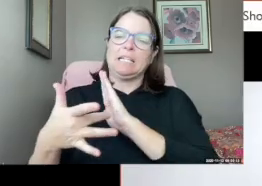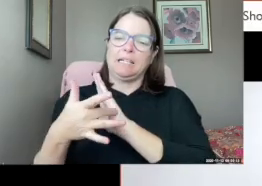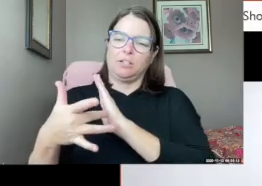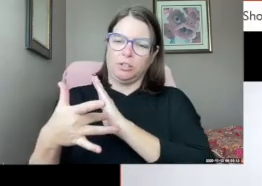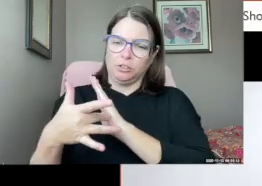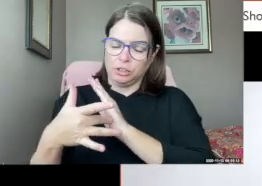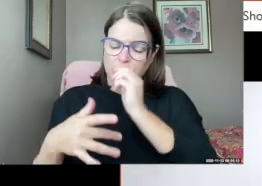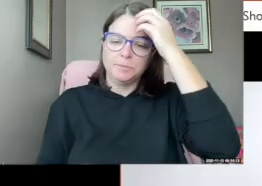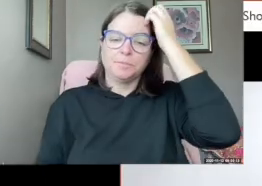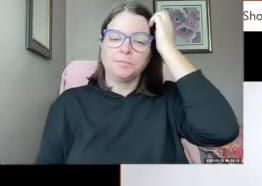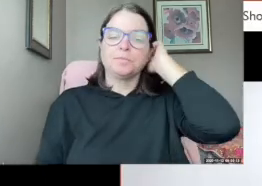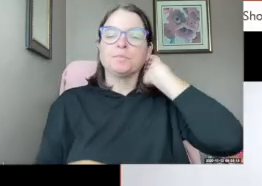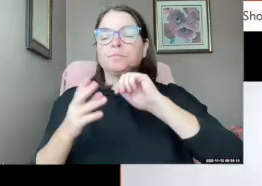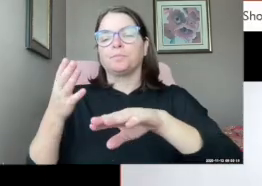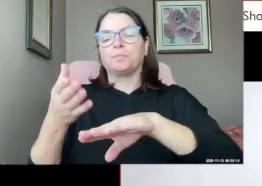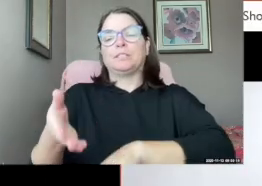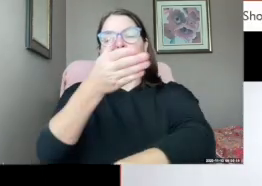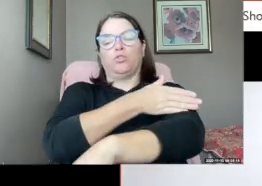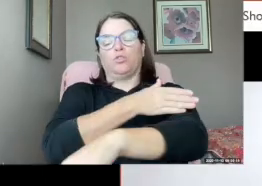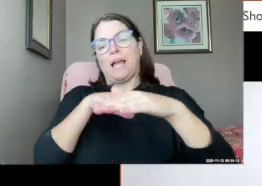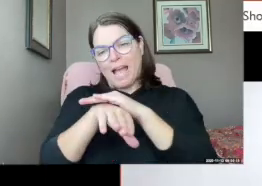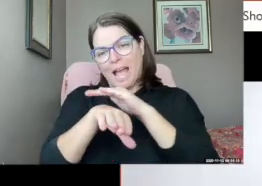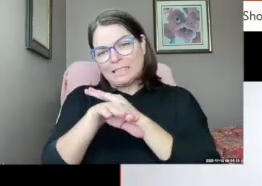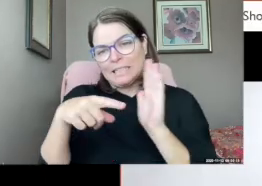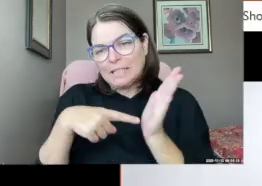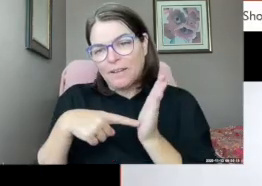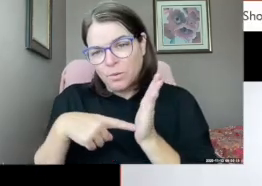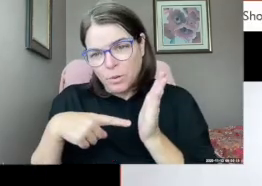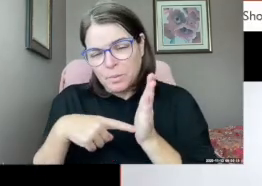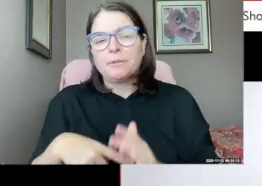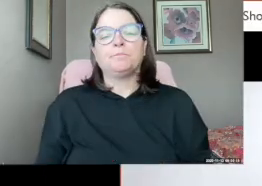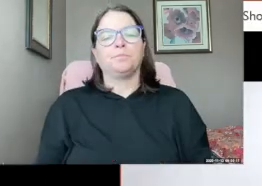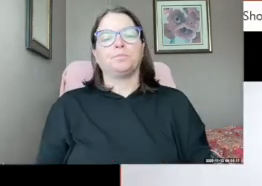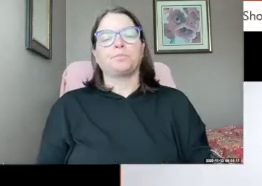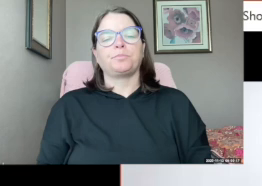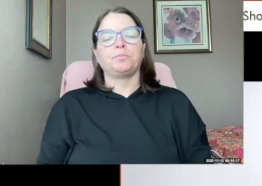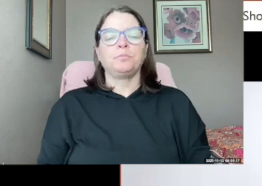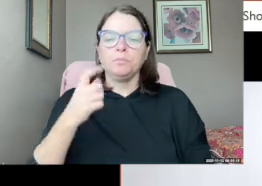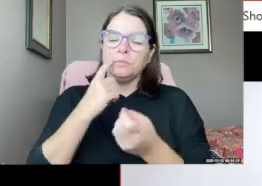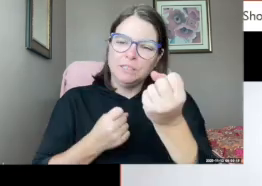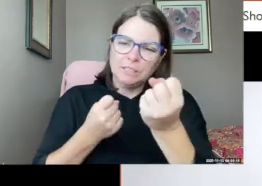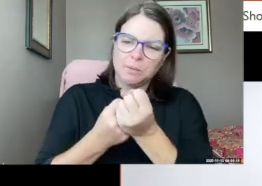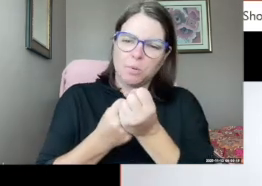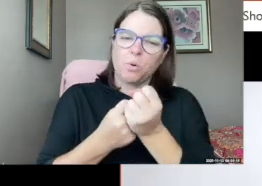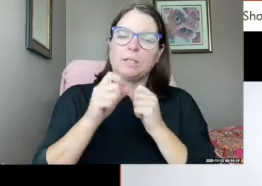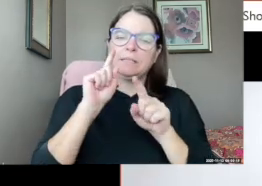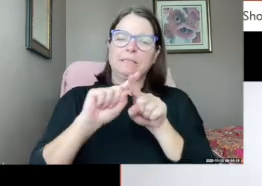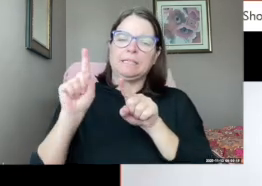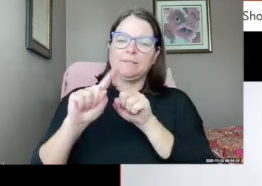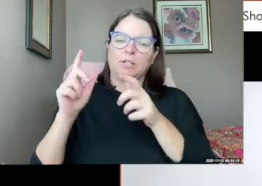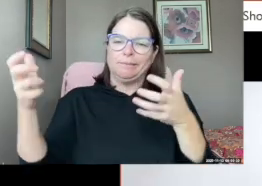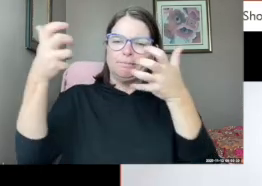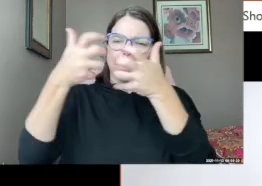available technologies, increasing access and affordability, and supporting